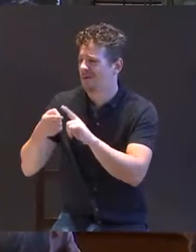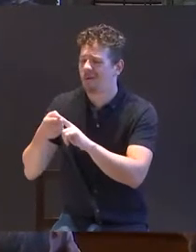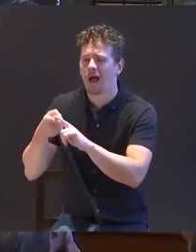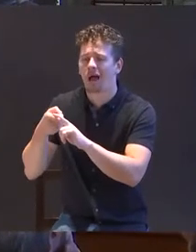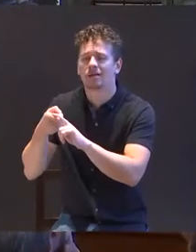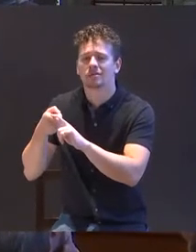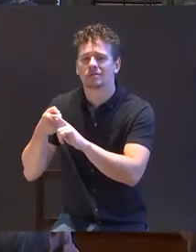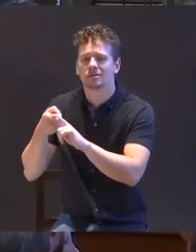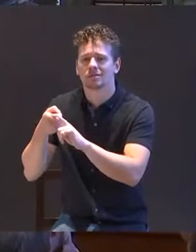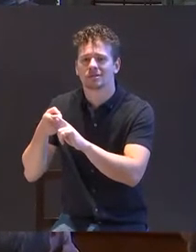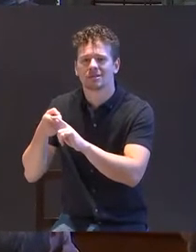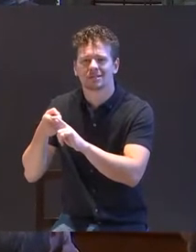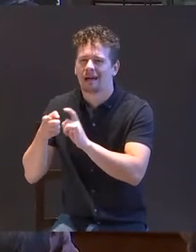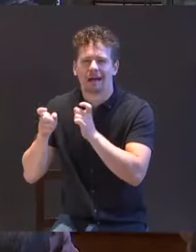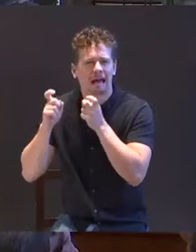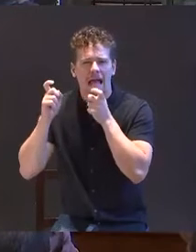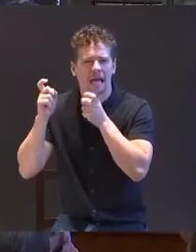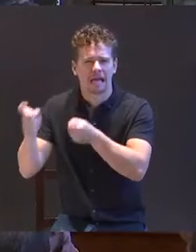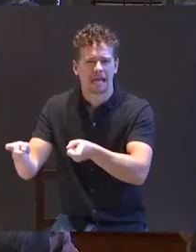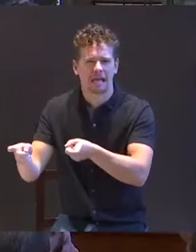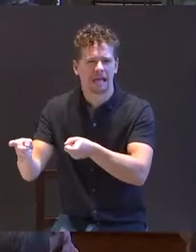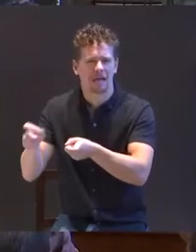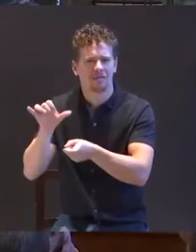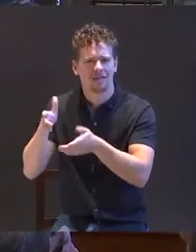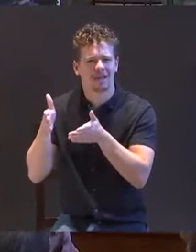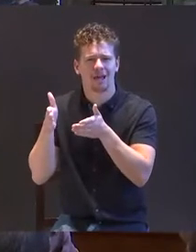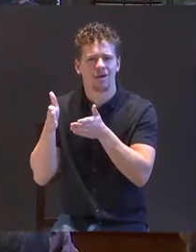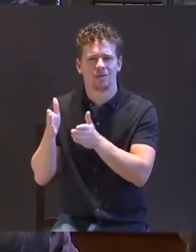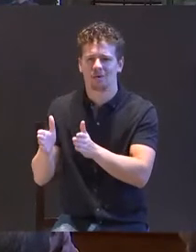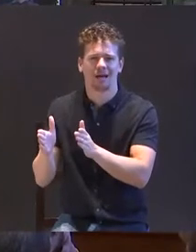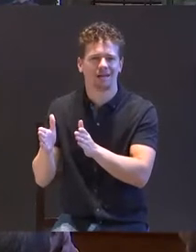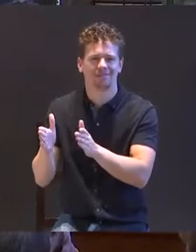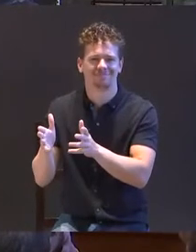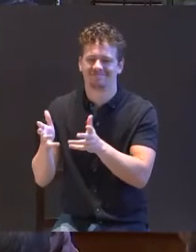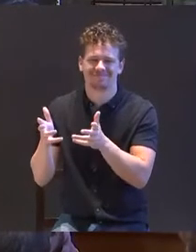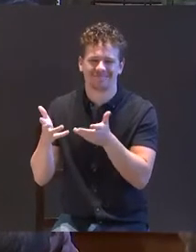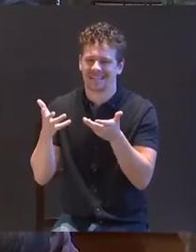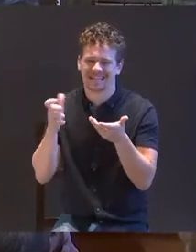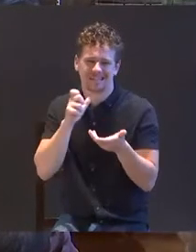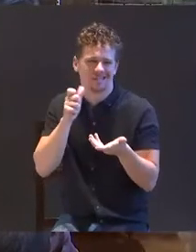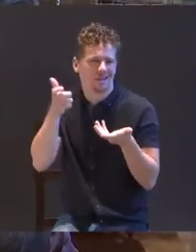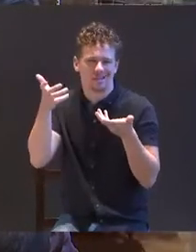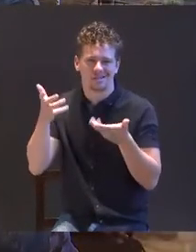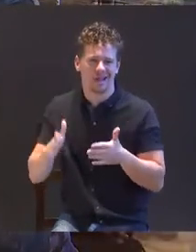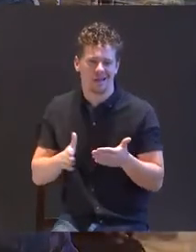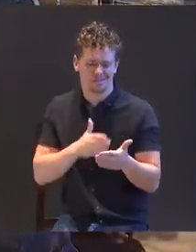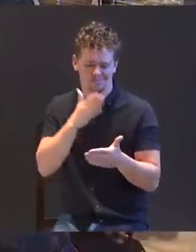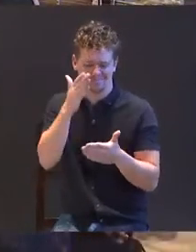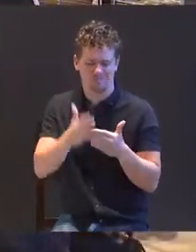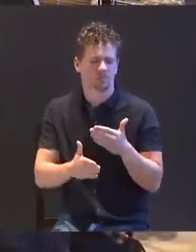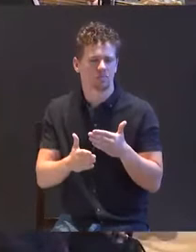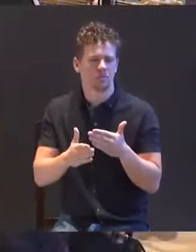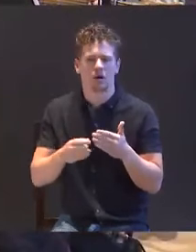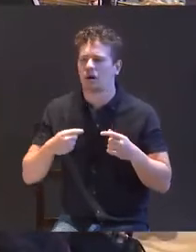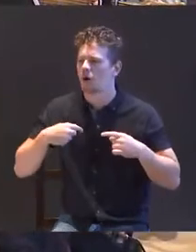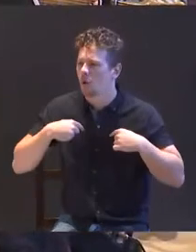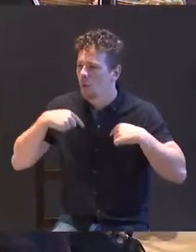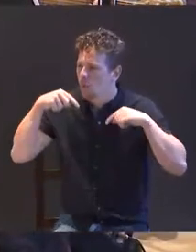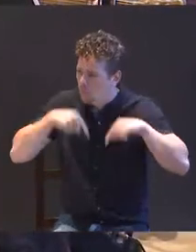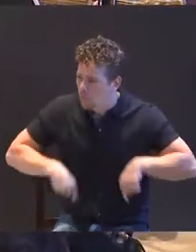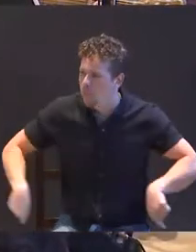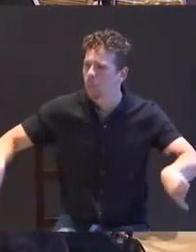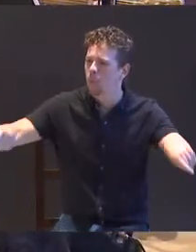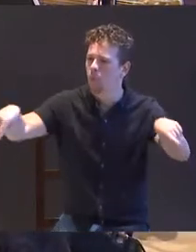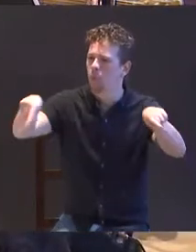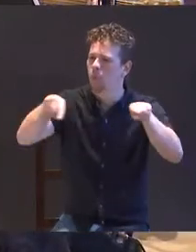to give in such a way that has no end. We are love, we